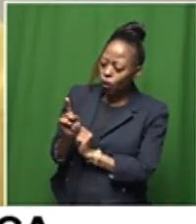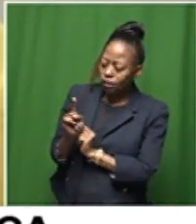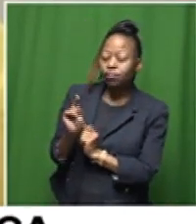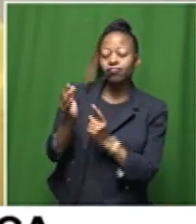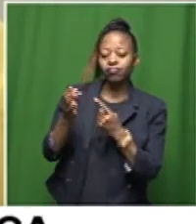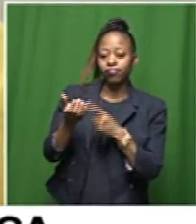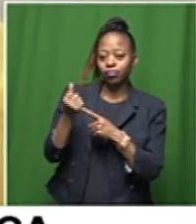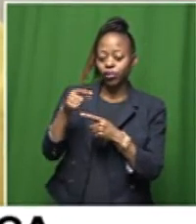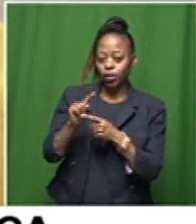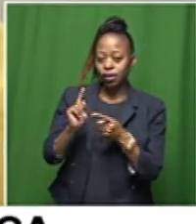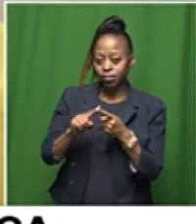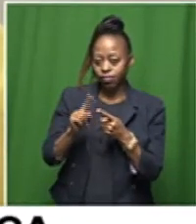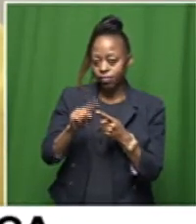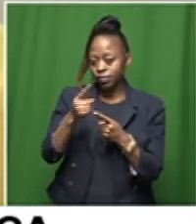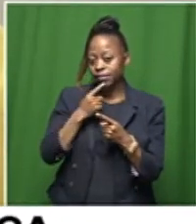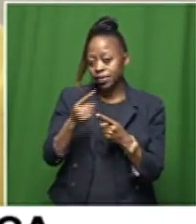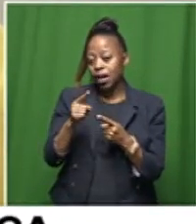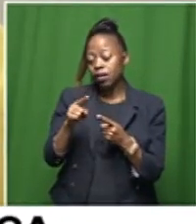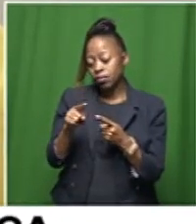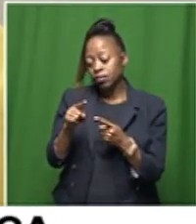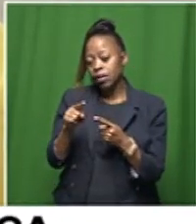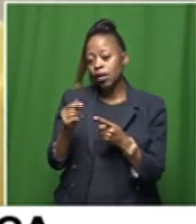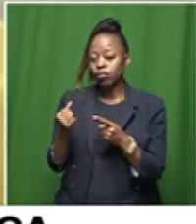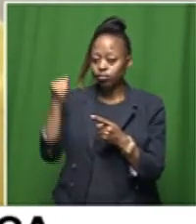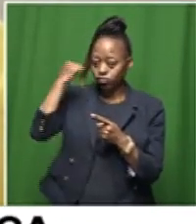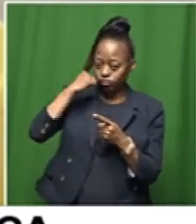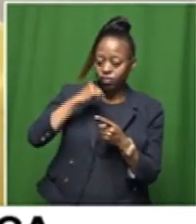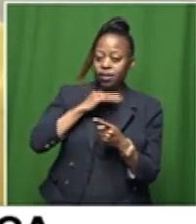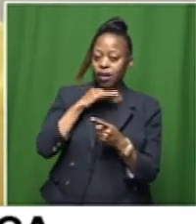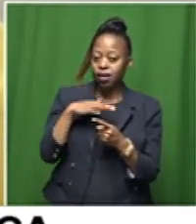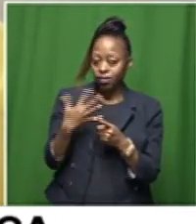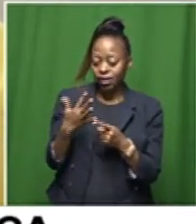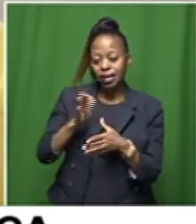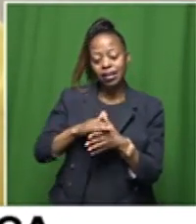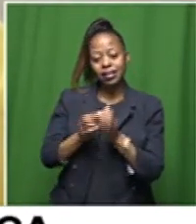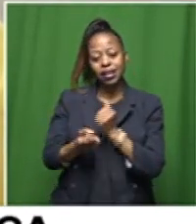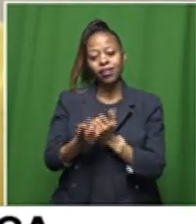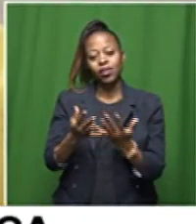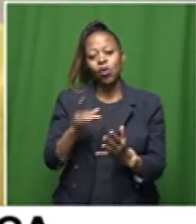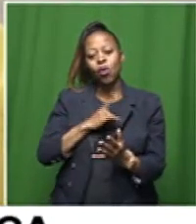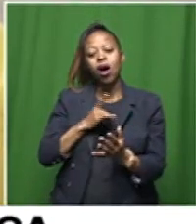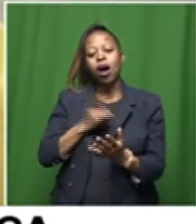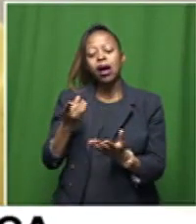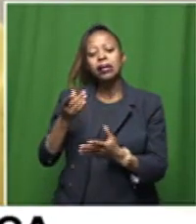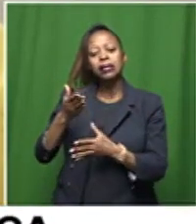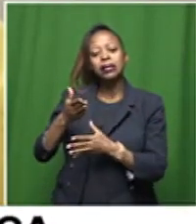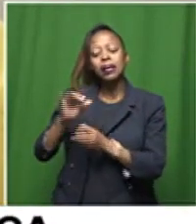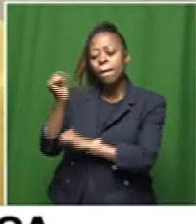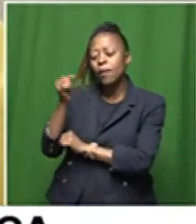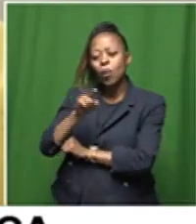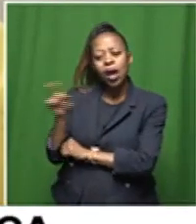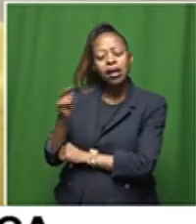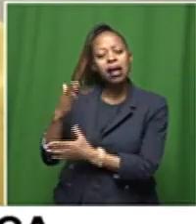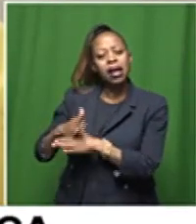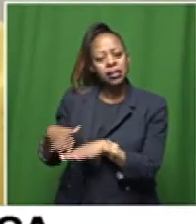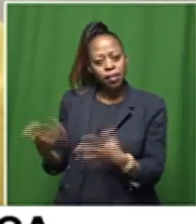the issues is the one that you have mentioned of a shortage of linen that was caused by boilers that were not working. And